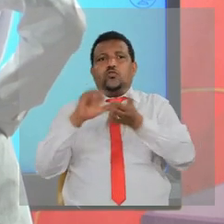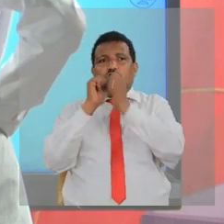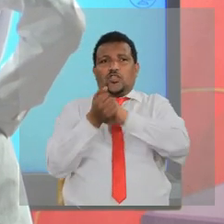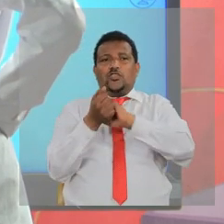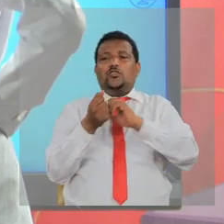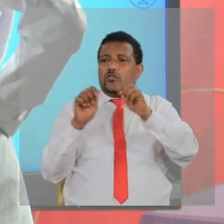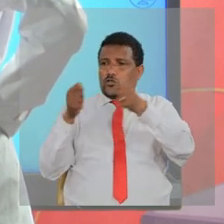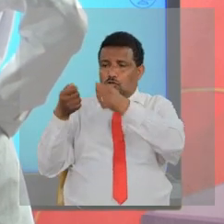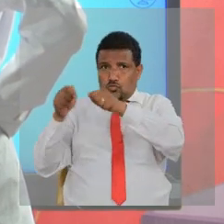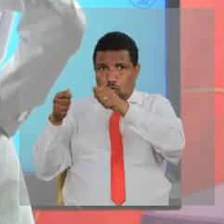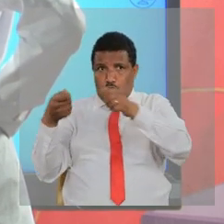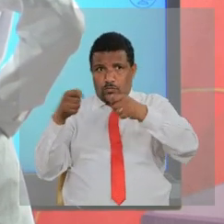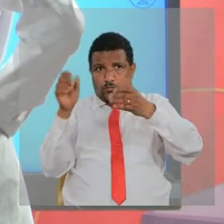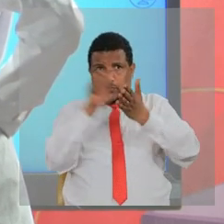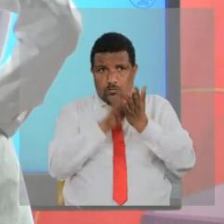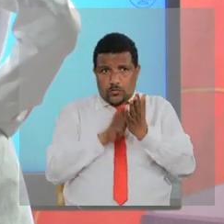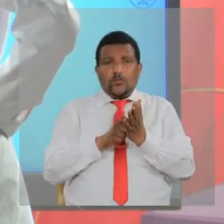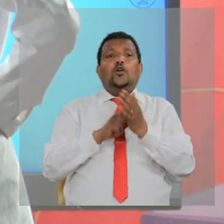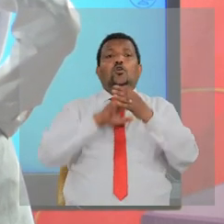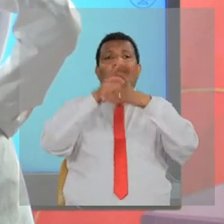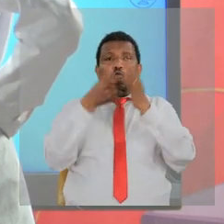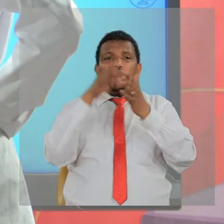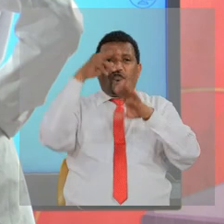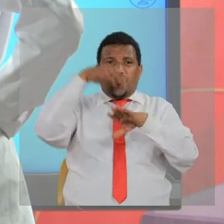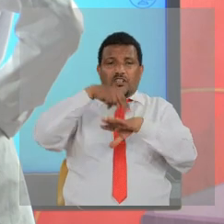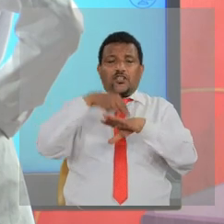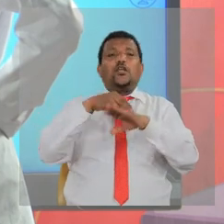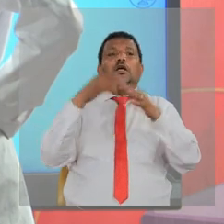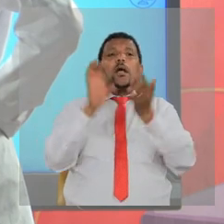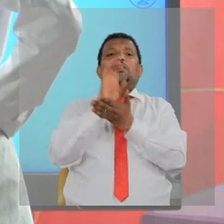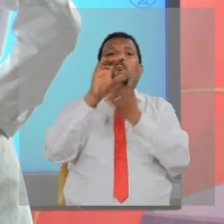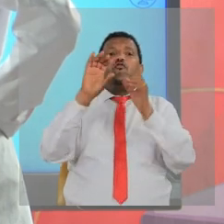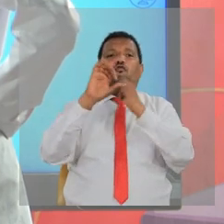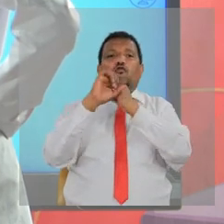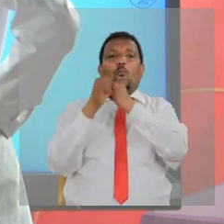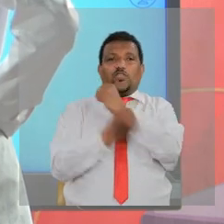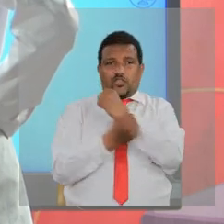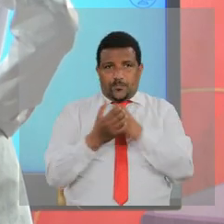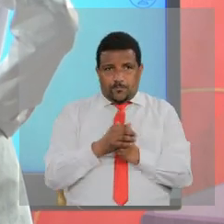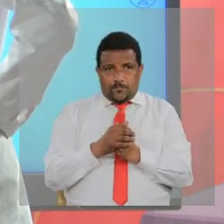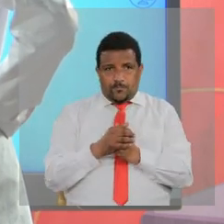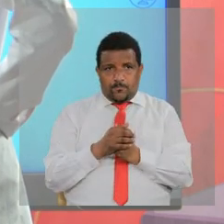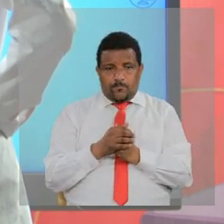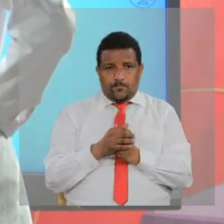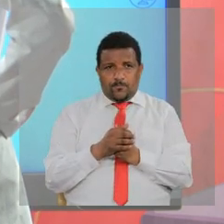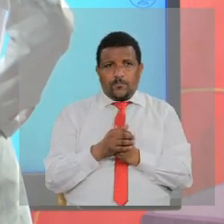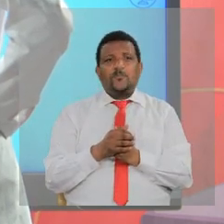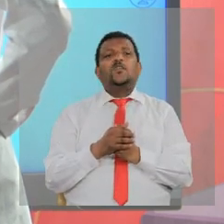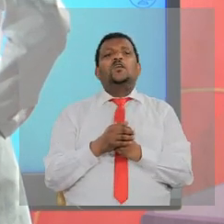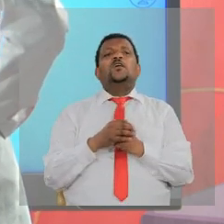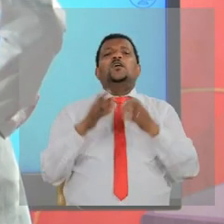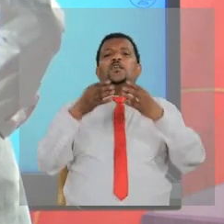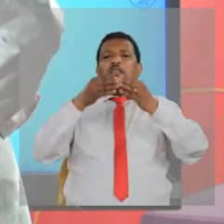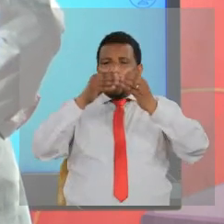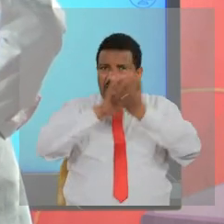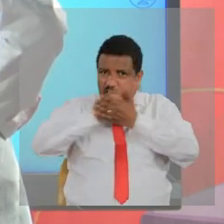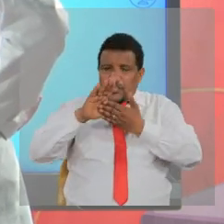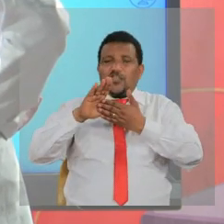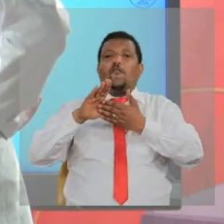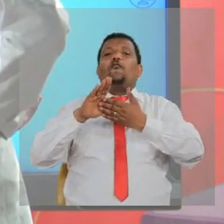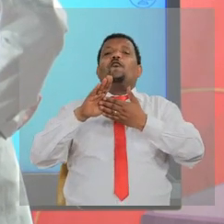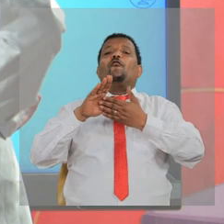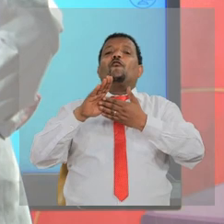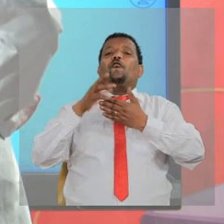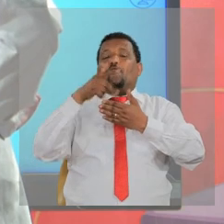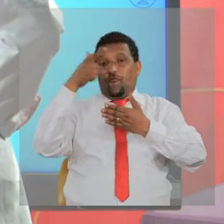in stocks, and the gross fixed capital formation. Then the net factor income from